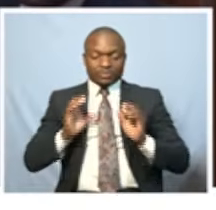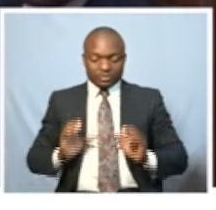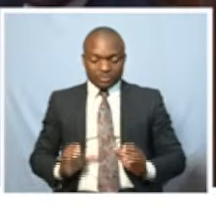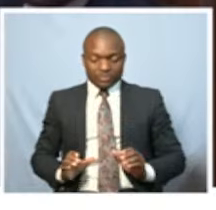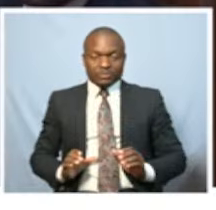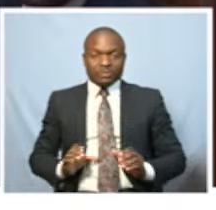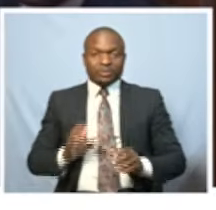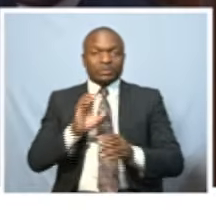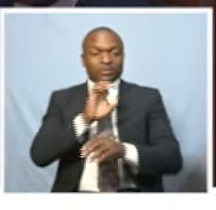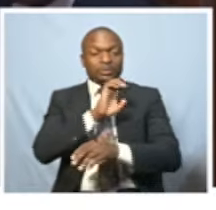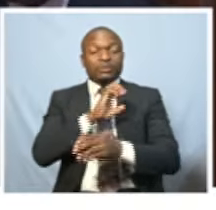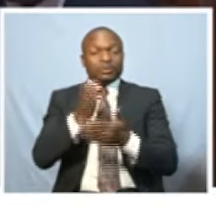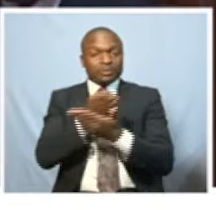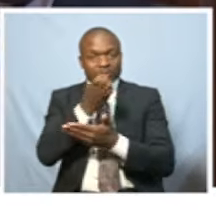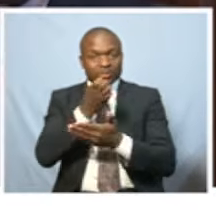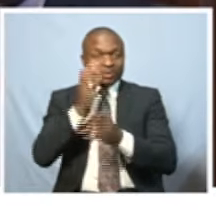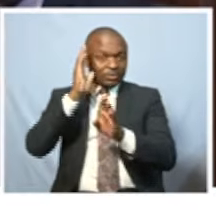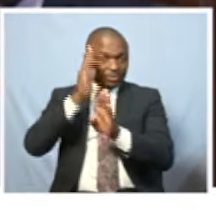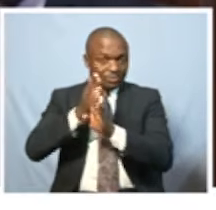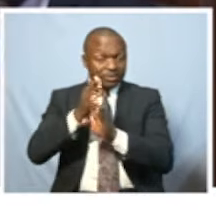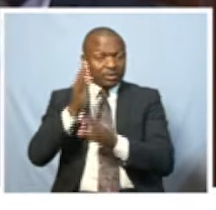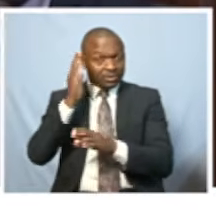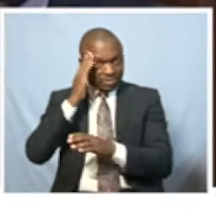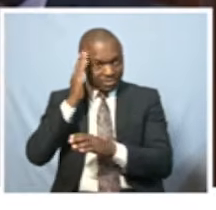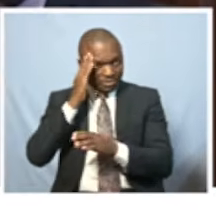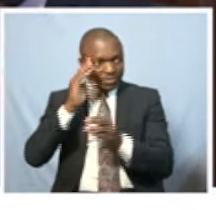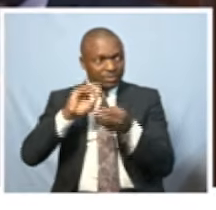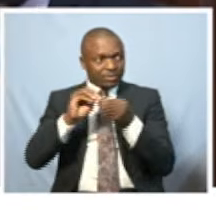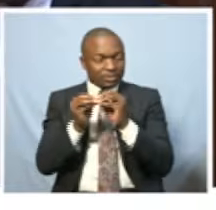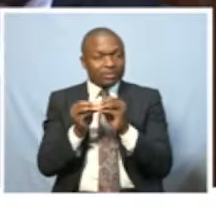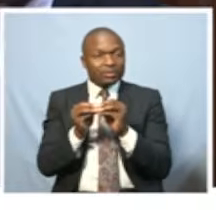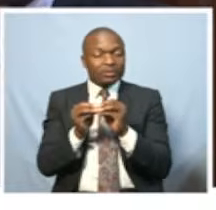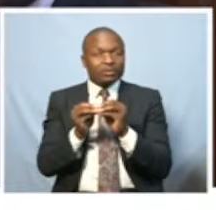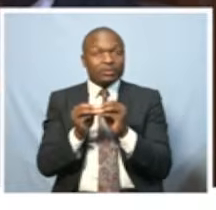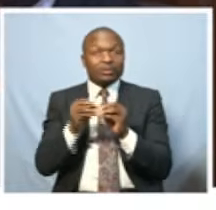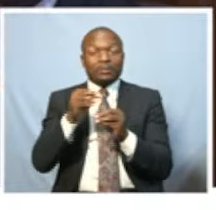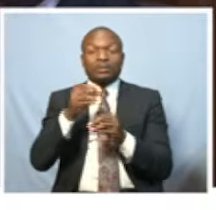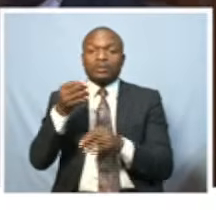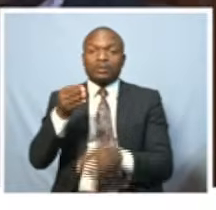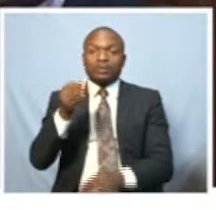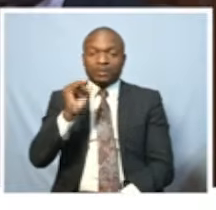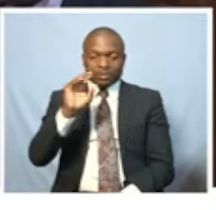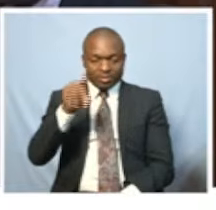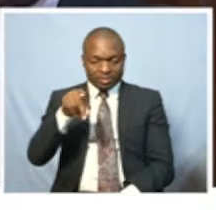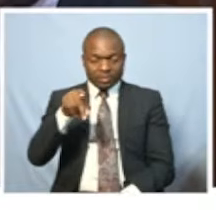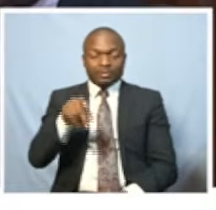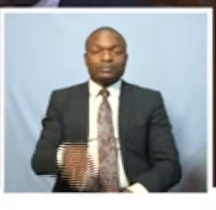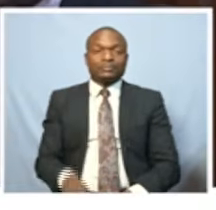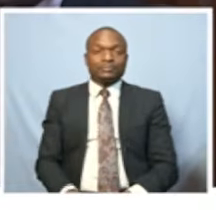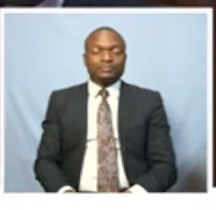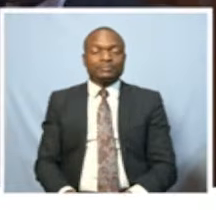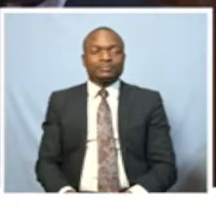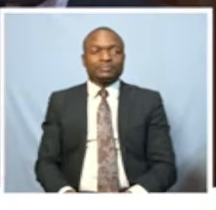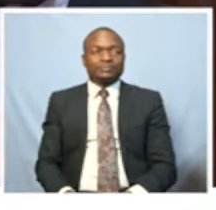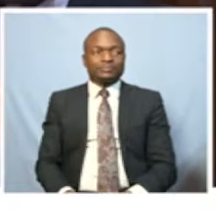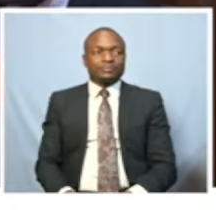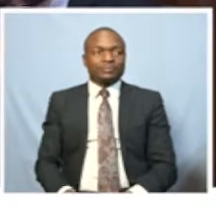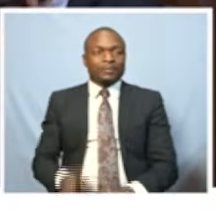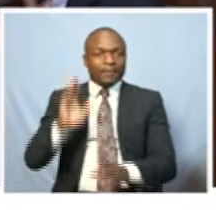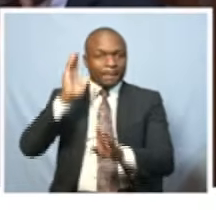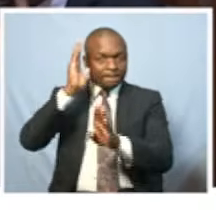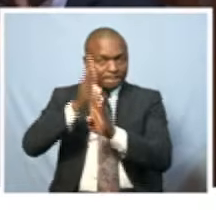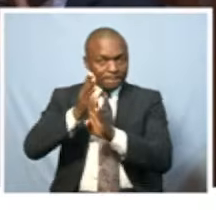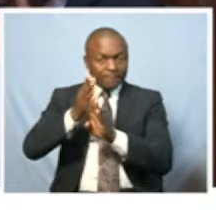economically. In particular, I know that the number of Farmer Input Support Program, FISIP,